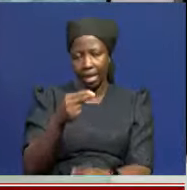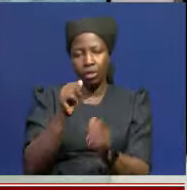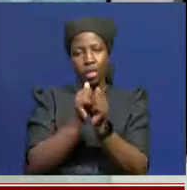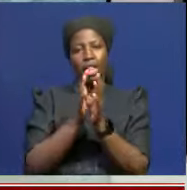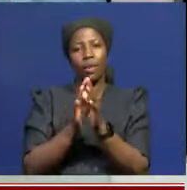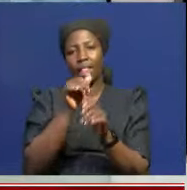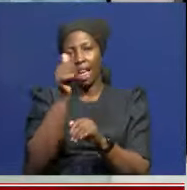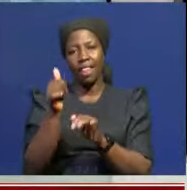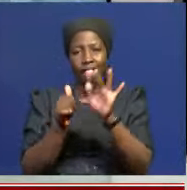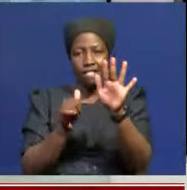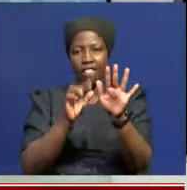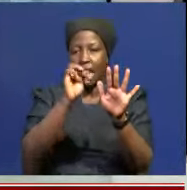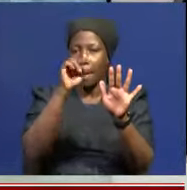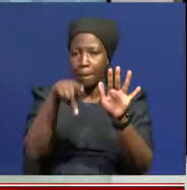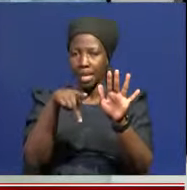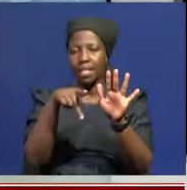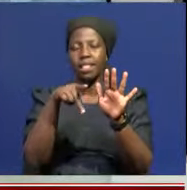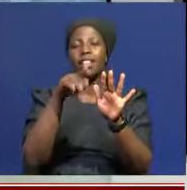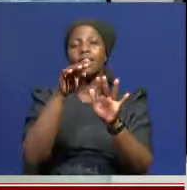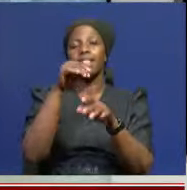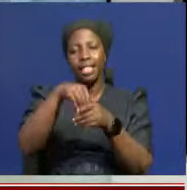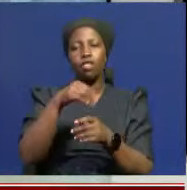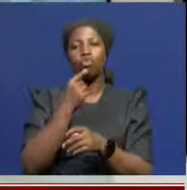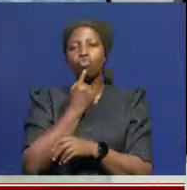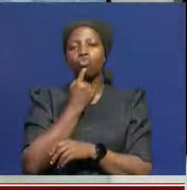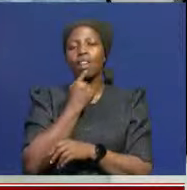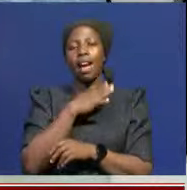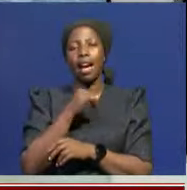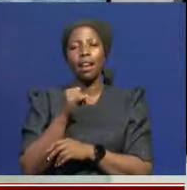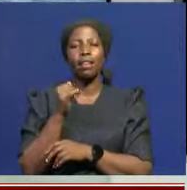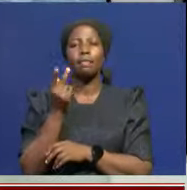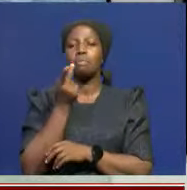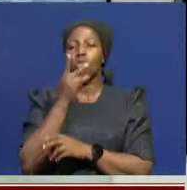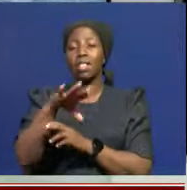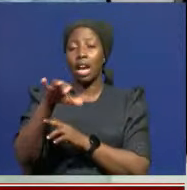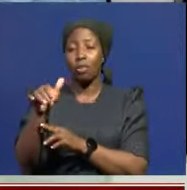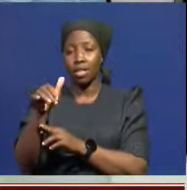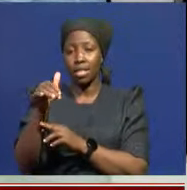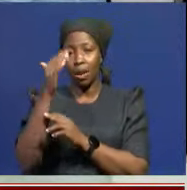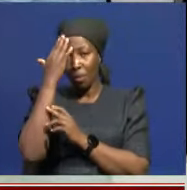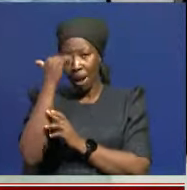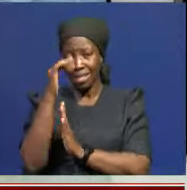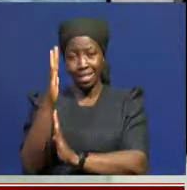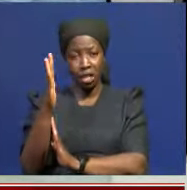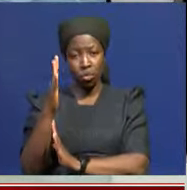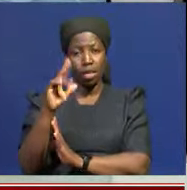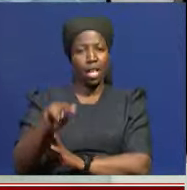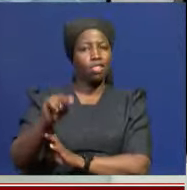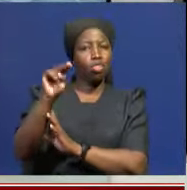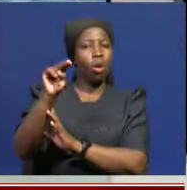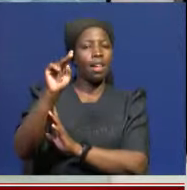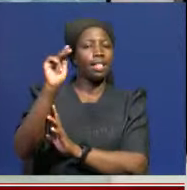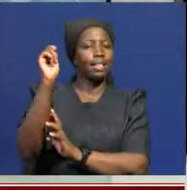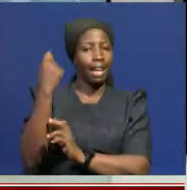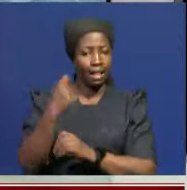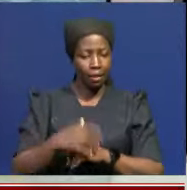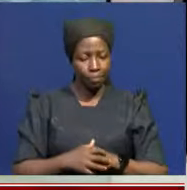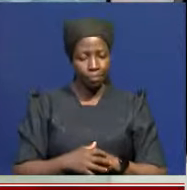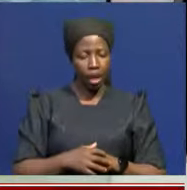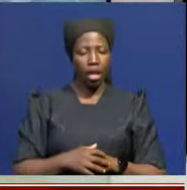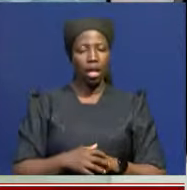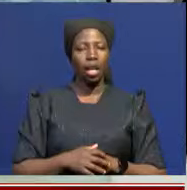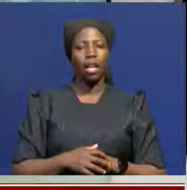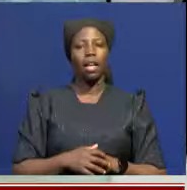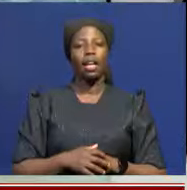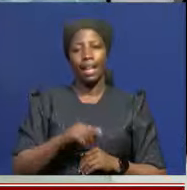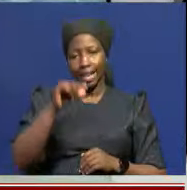Pokot counties over insecurity in the northern part of Kenya. At the heart of the summons issued to the